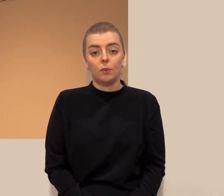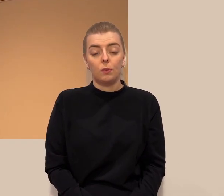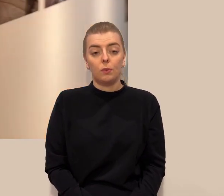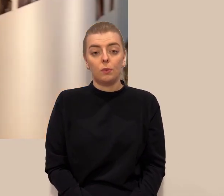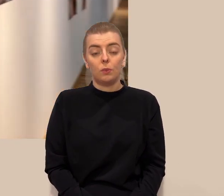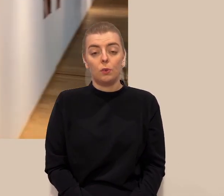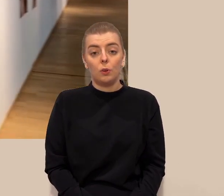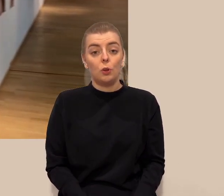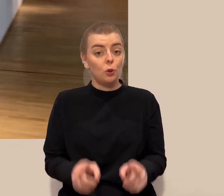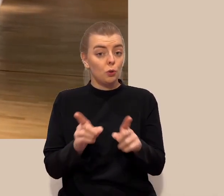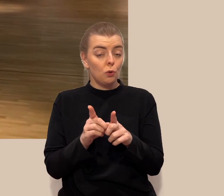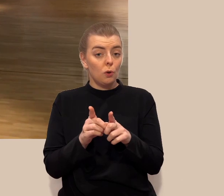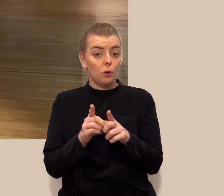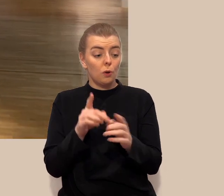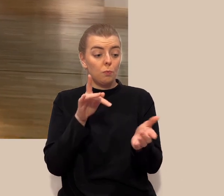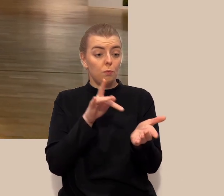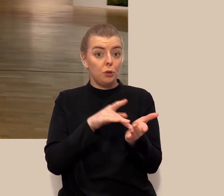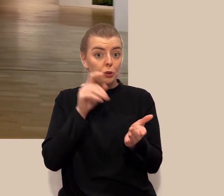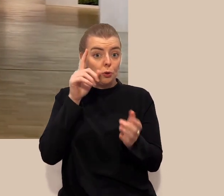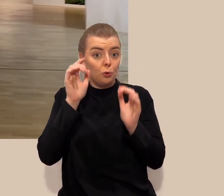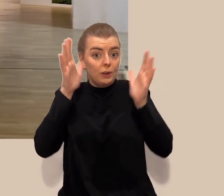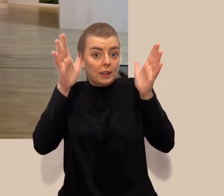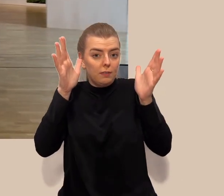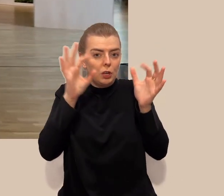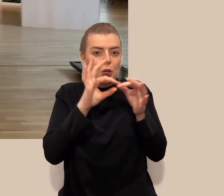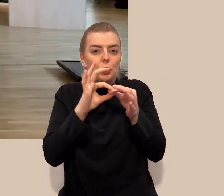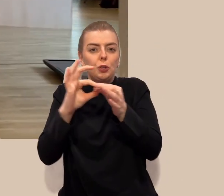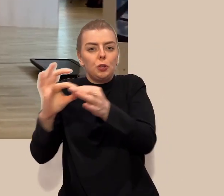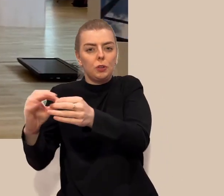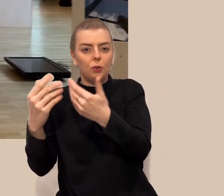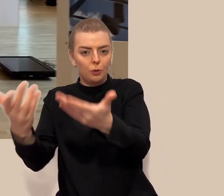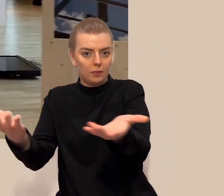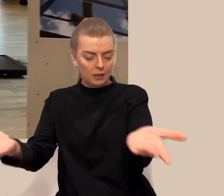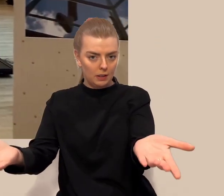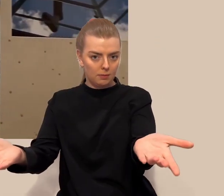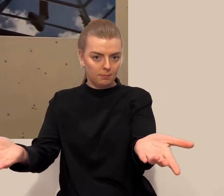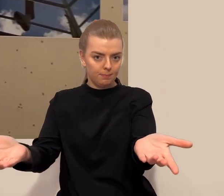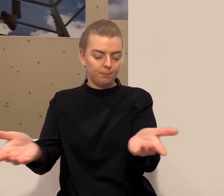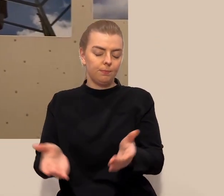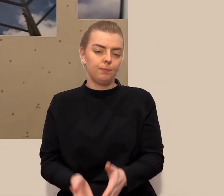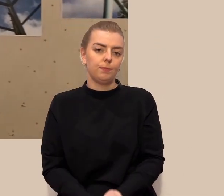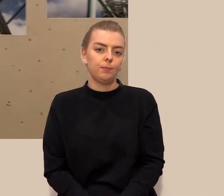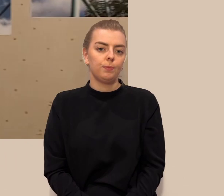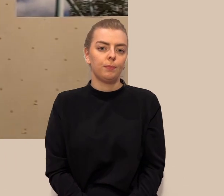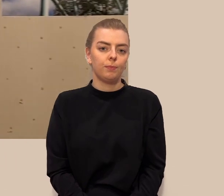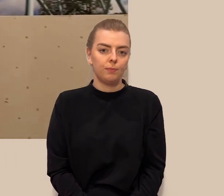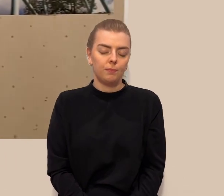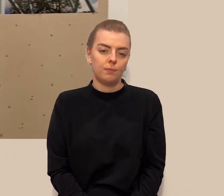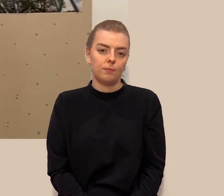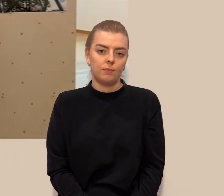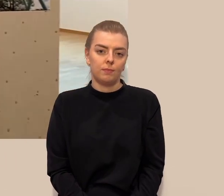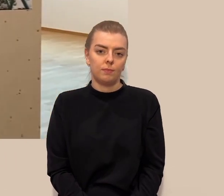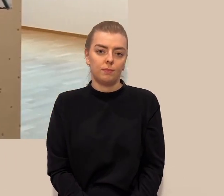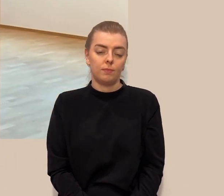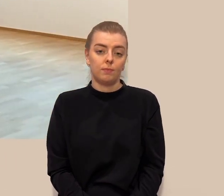will sit for several more weeks. So that it gets a longer exposure. And that it also ties in with the